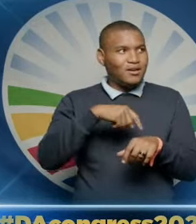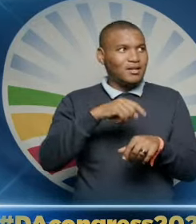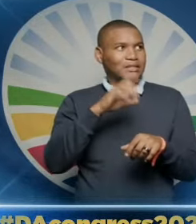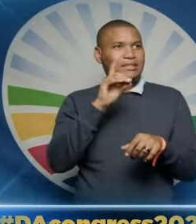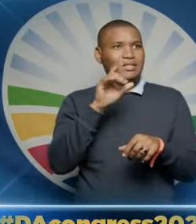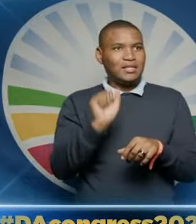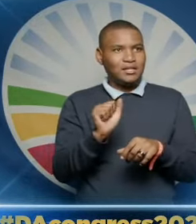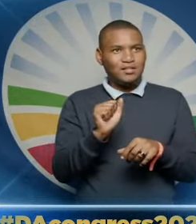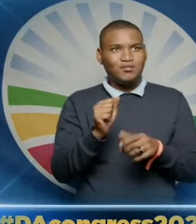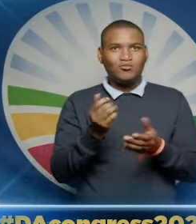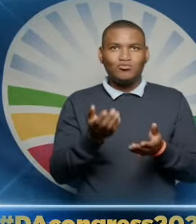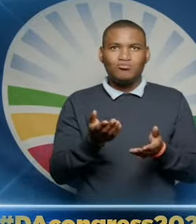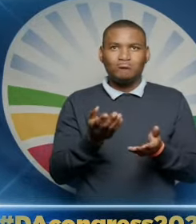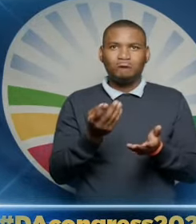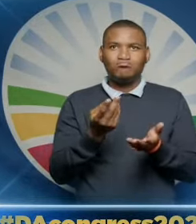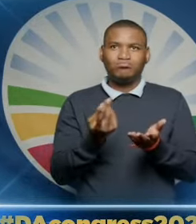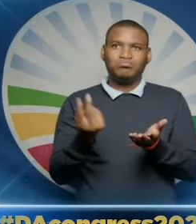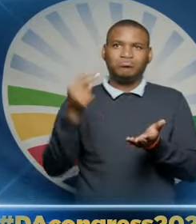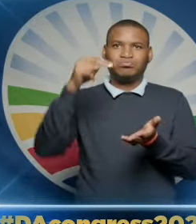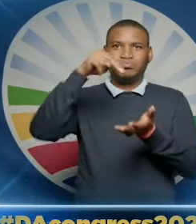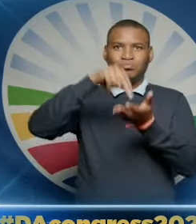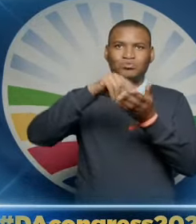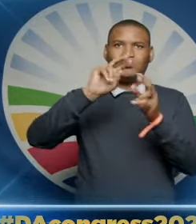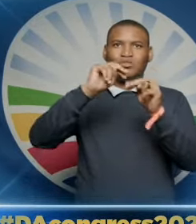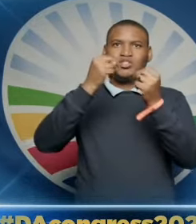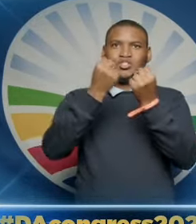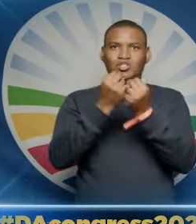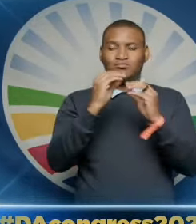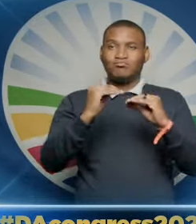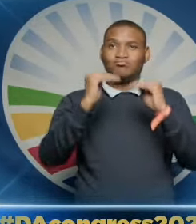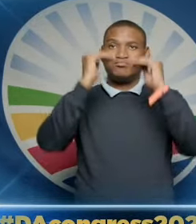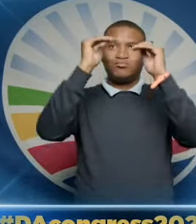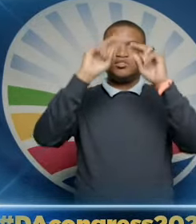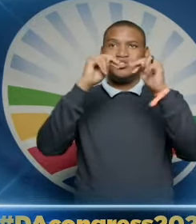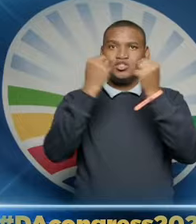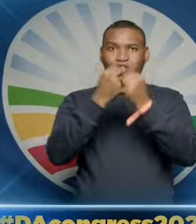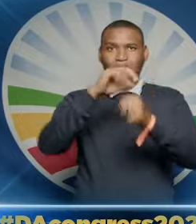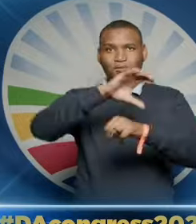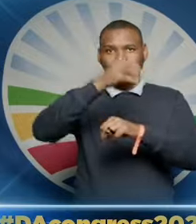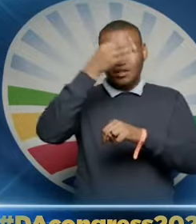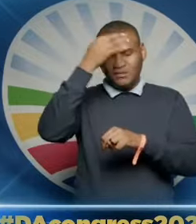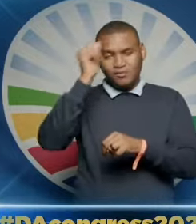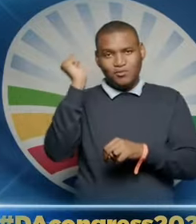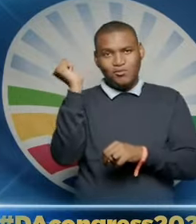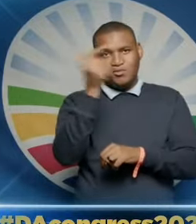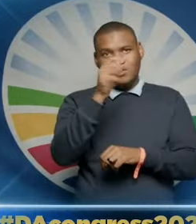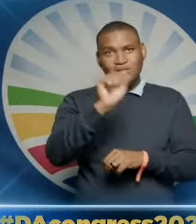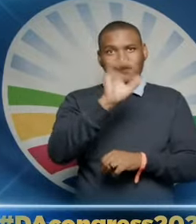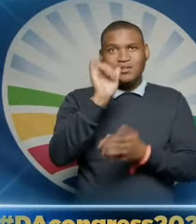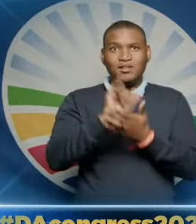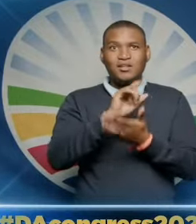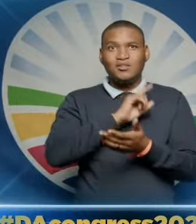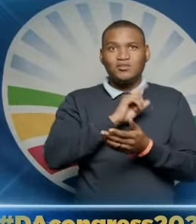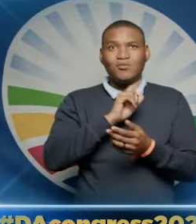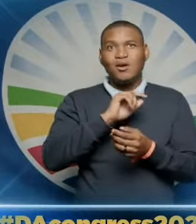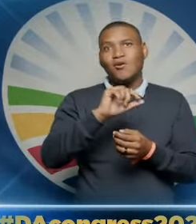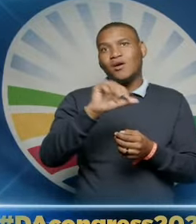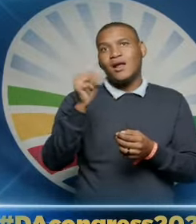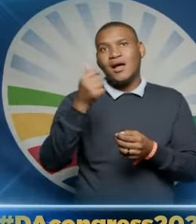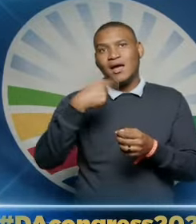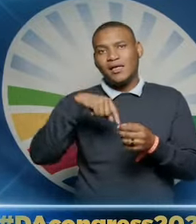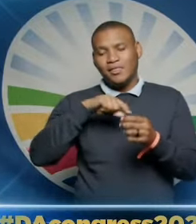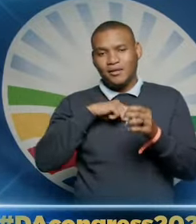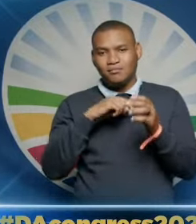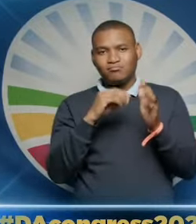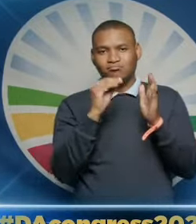DA to ascend to national government and provincial government around the country. And that's why all other pledges in my